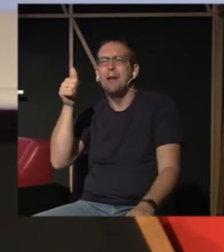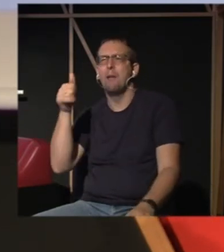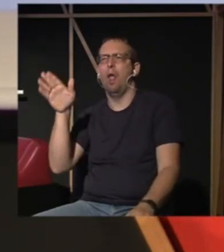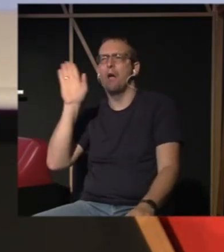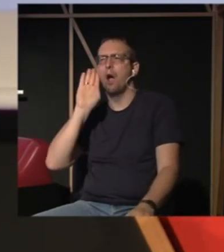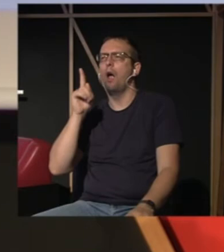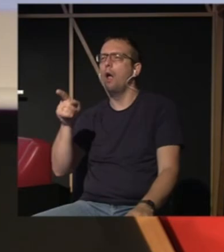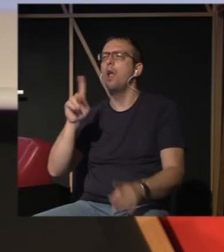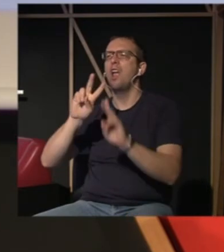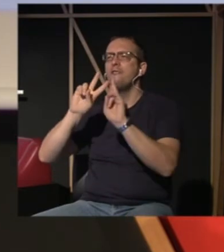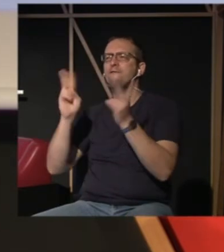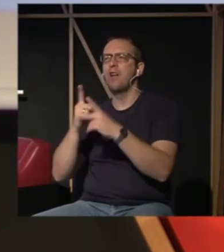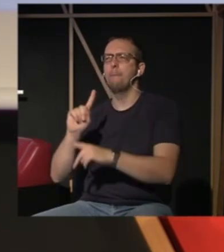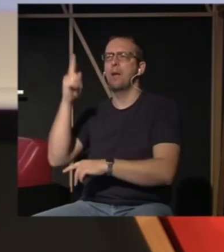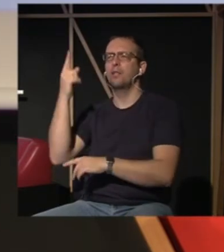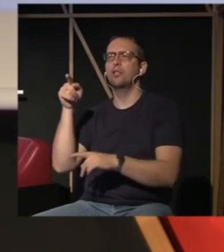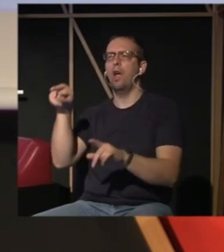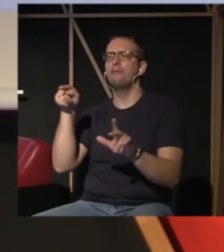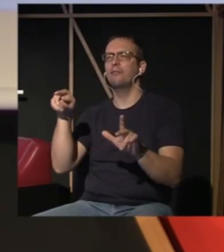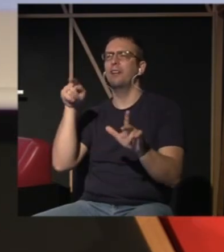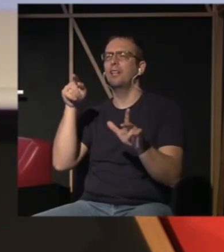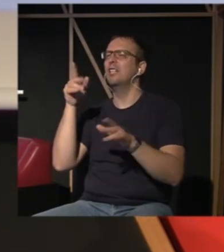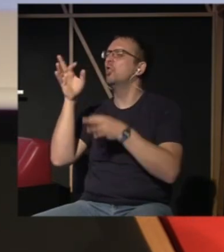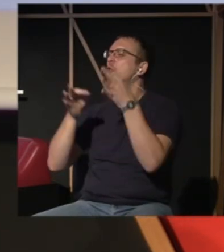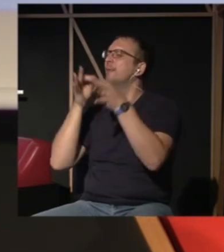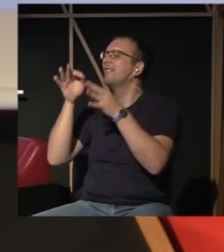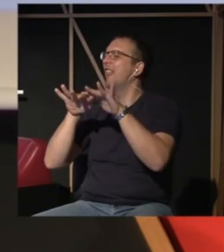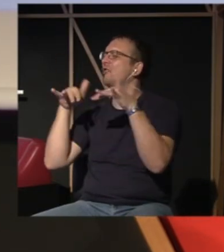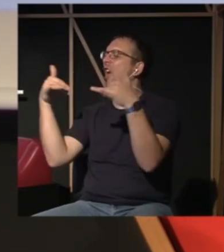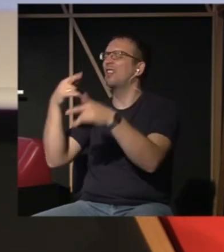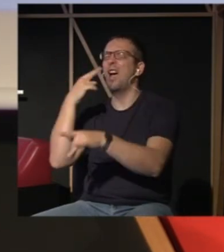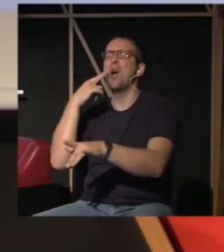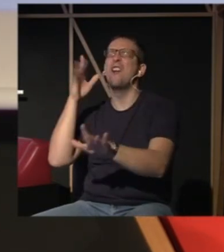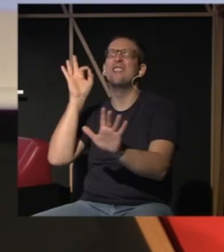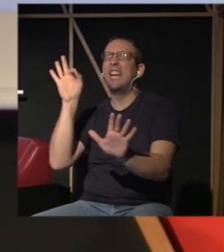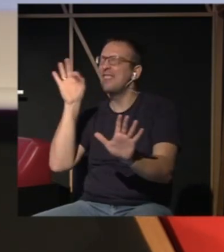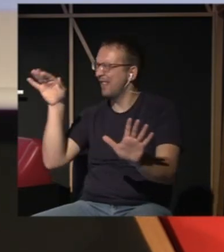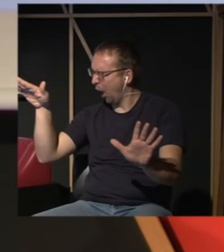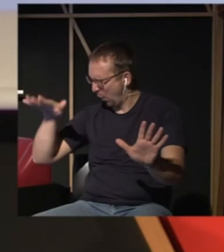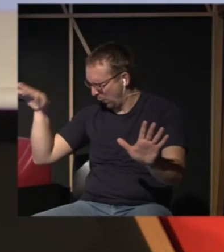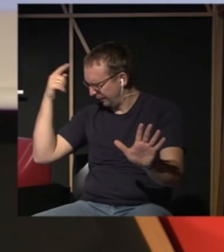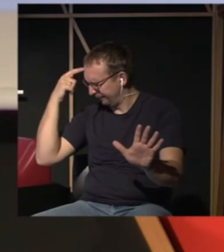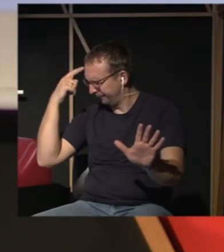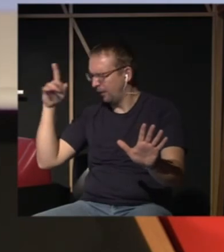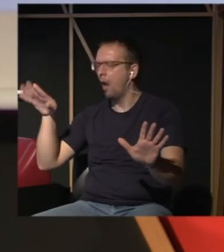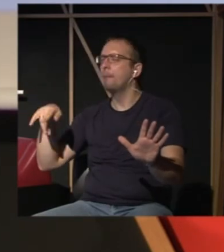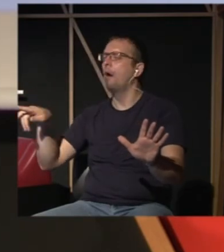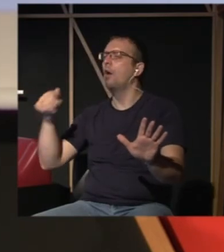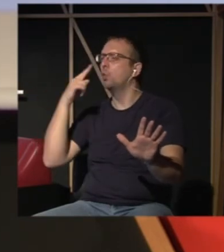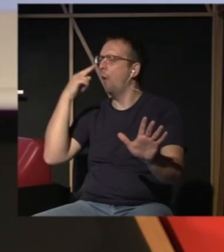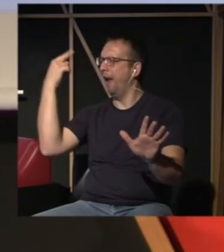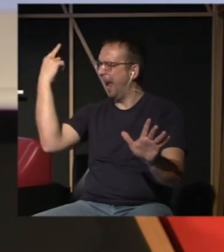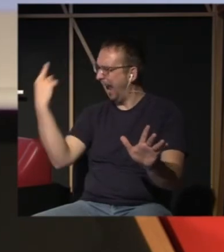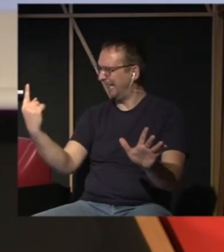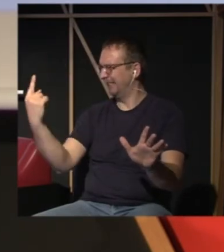I forgot the stadium now, but in any case. But I would be interested to find out what difficulties you had so that we could